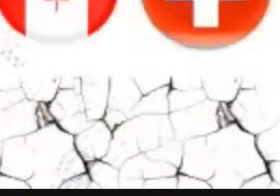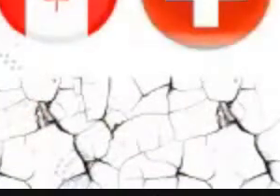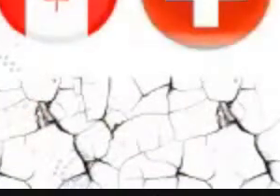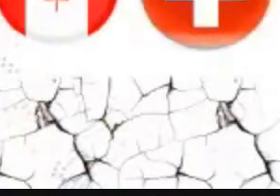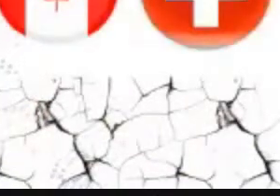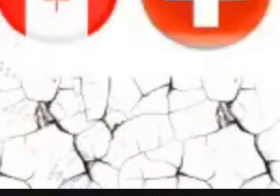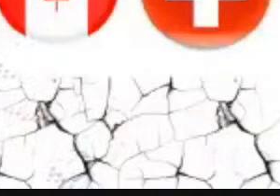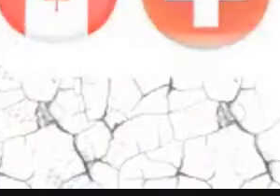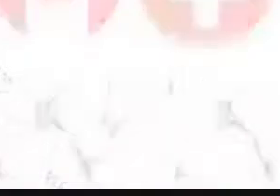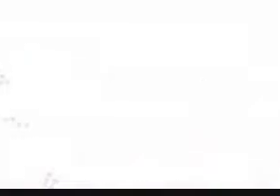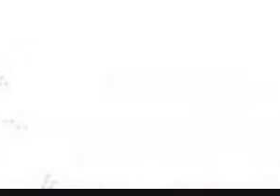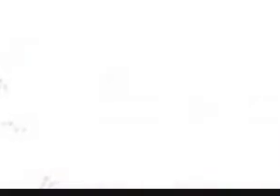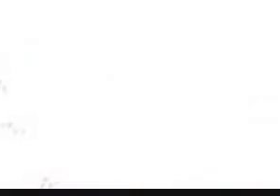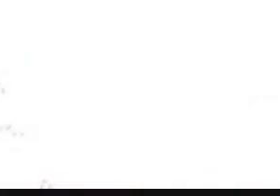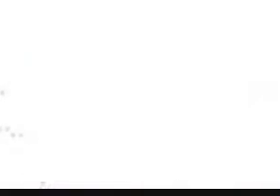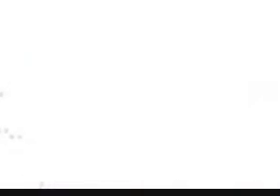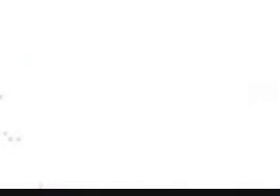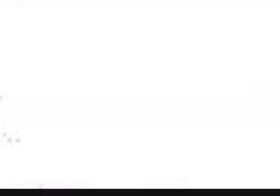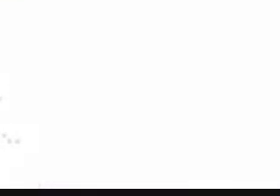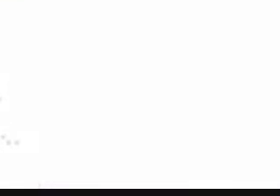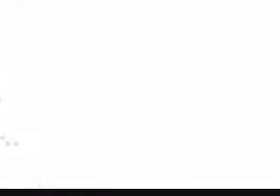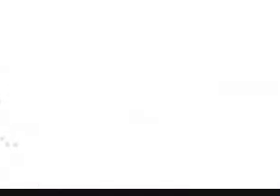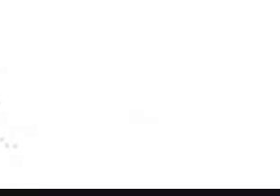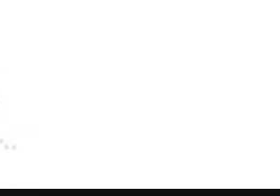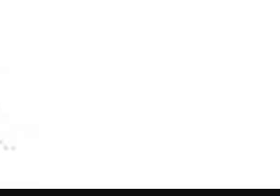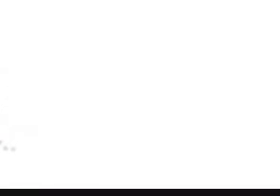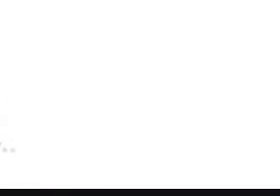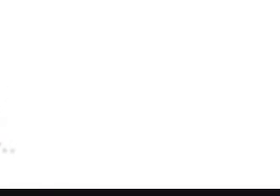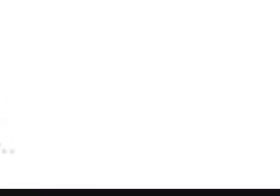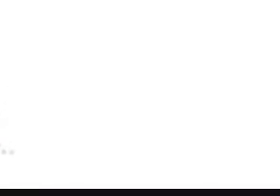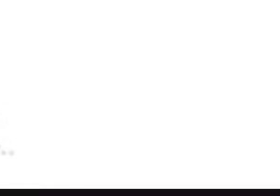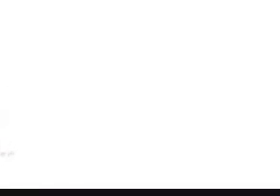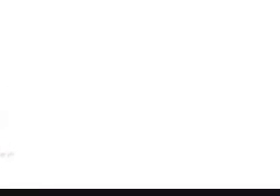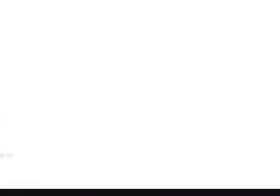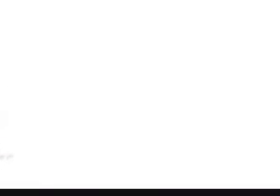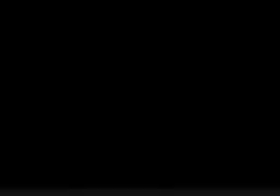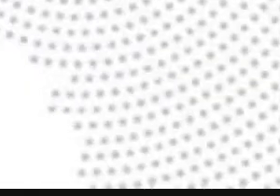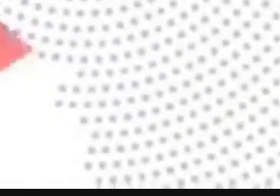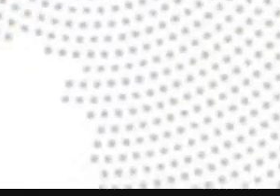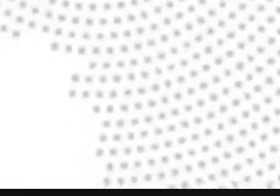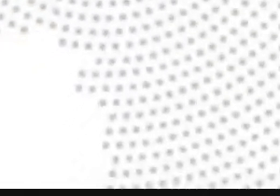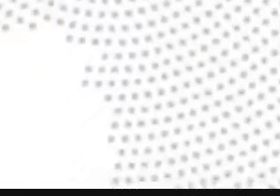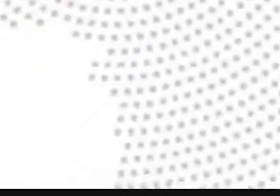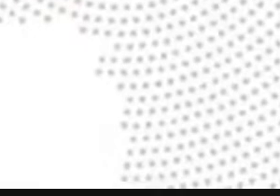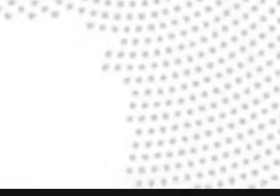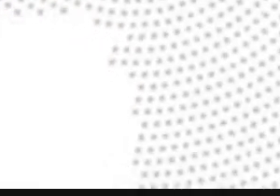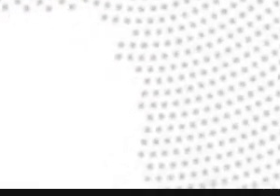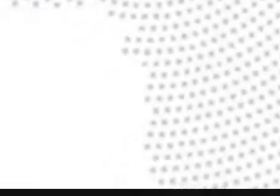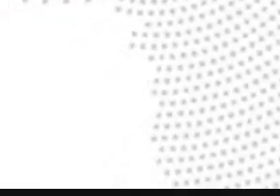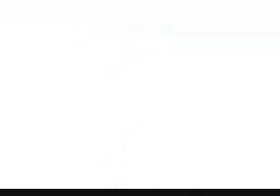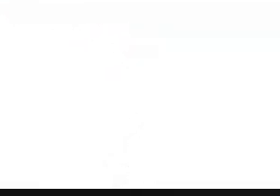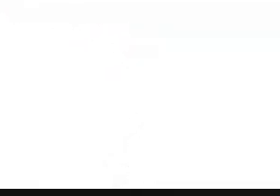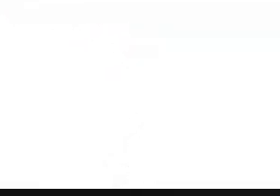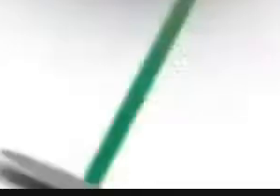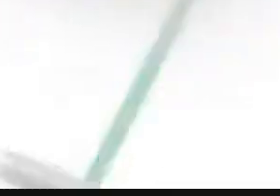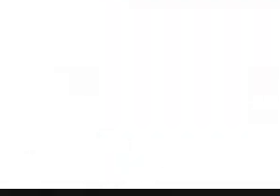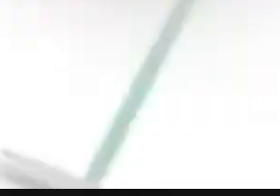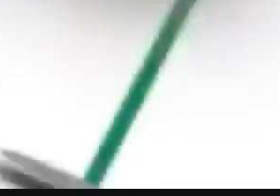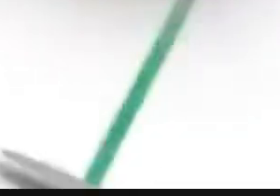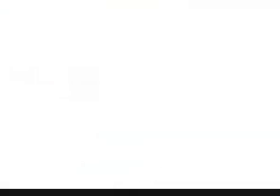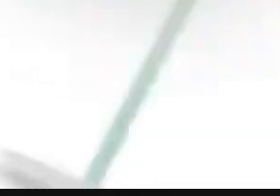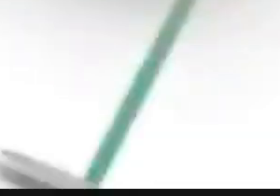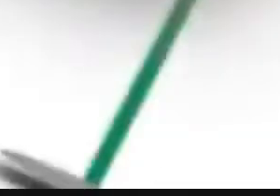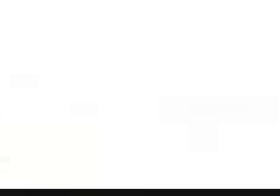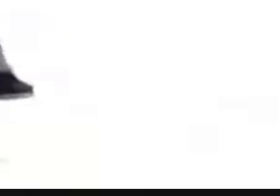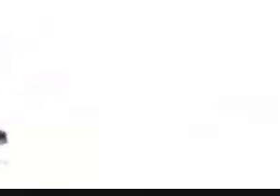Switzerland ak Supersonics Money Transfer xanaa lii neexati na doore ko tey ba weeri octobre di jeex mën nga win benn